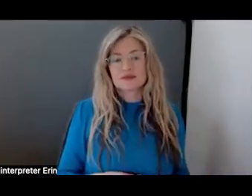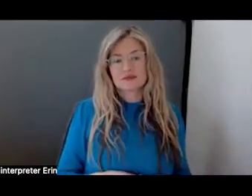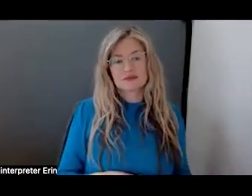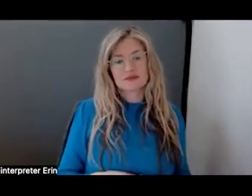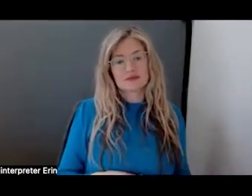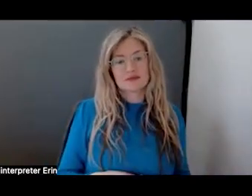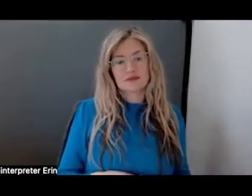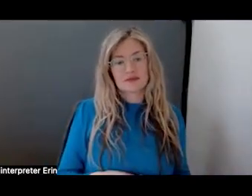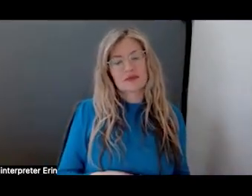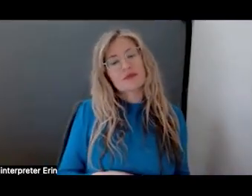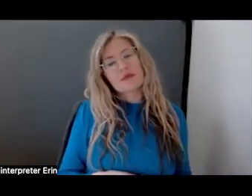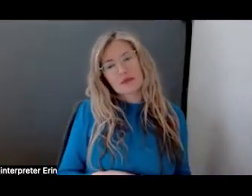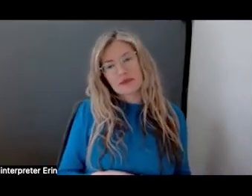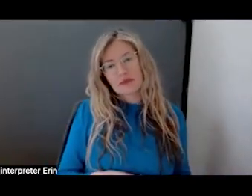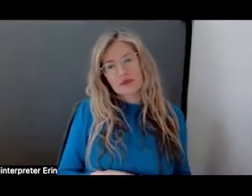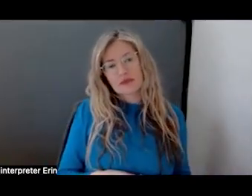of